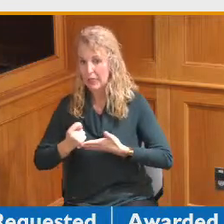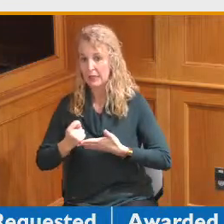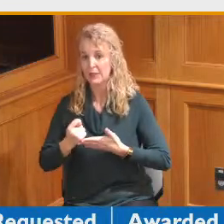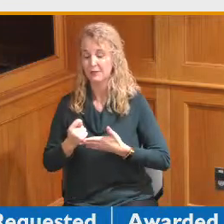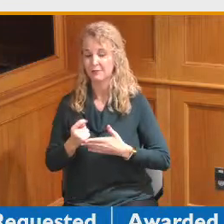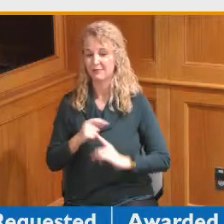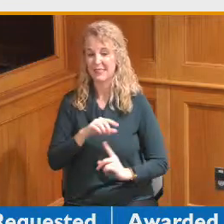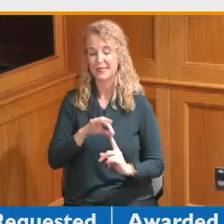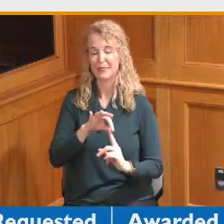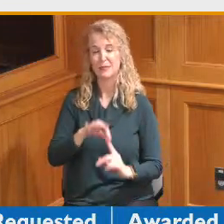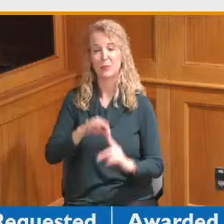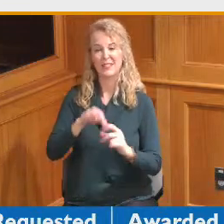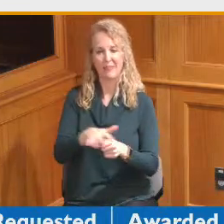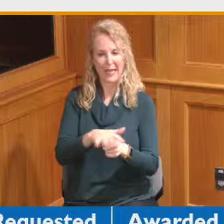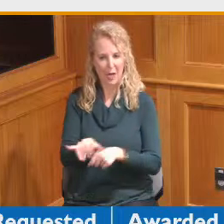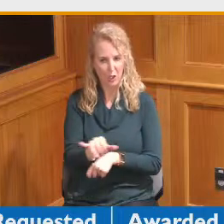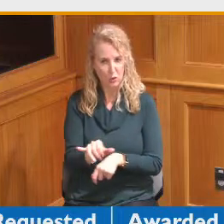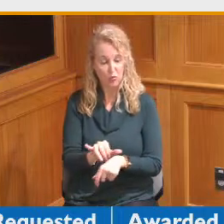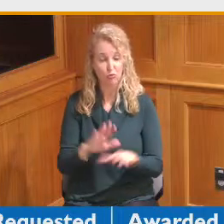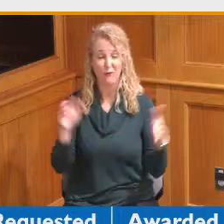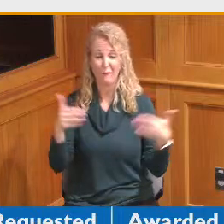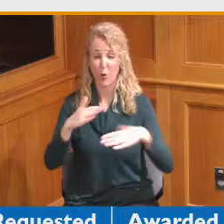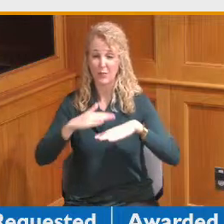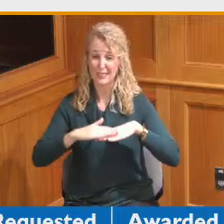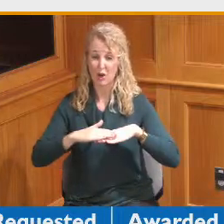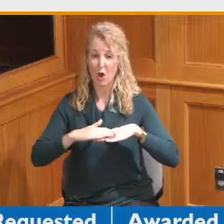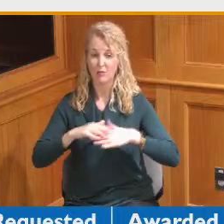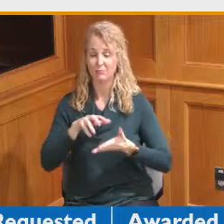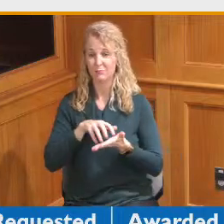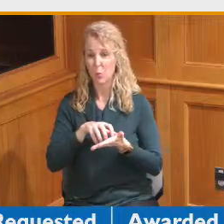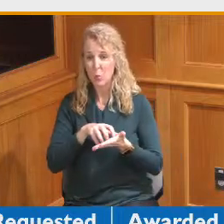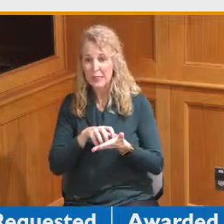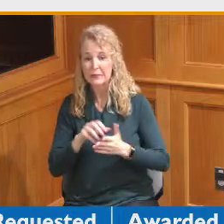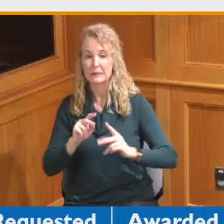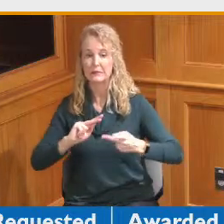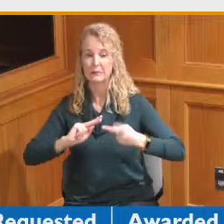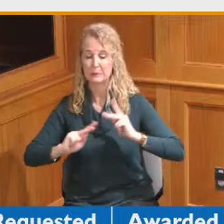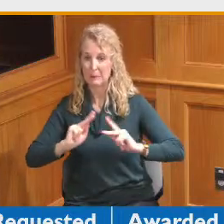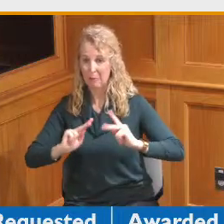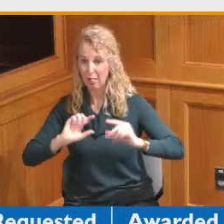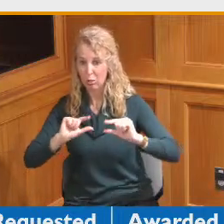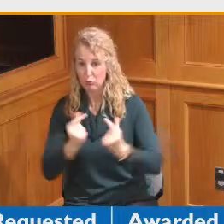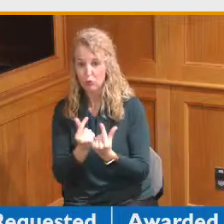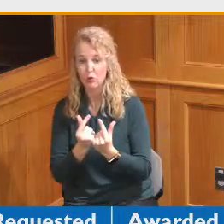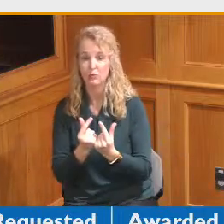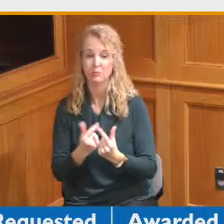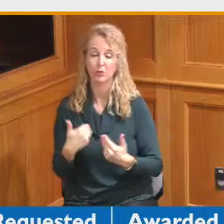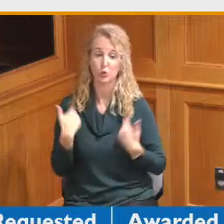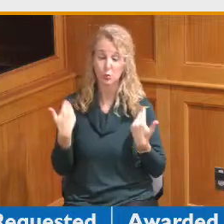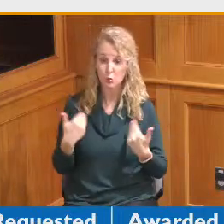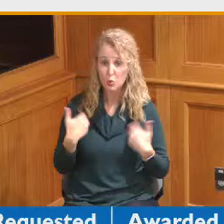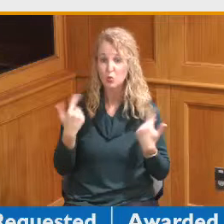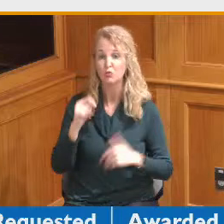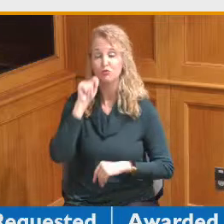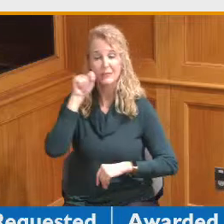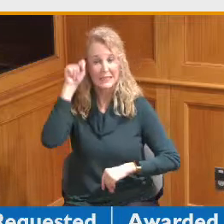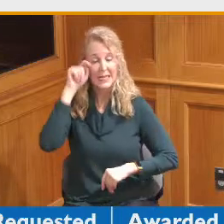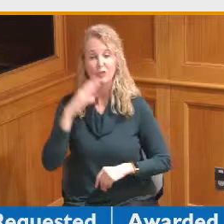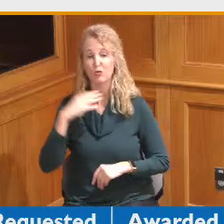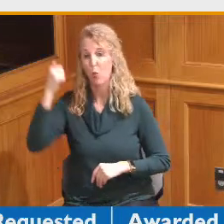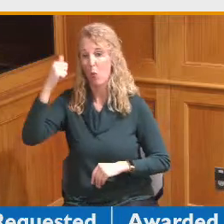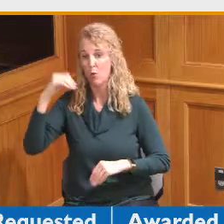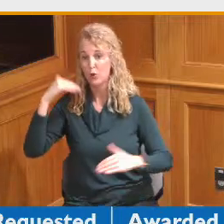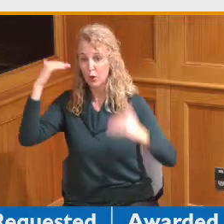Hamilton County. Targeting vulnerable populations such as the Black and African American communities, adolescents and youth, and the older adults, the